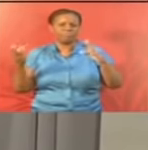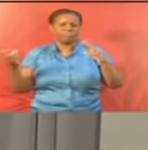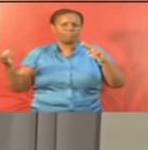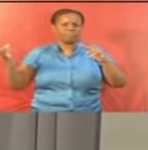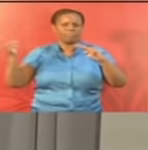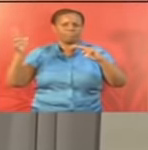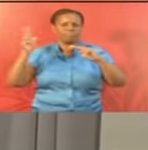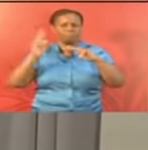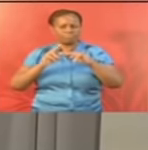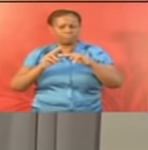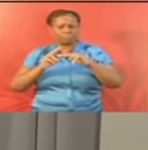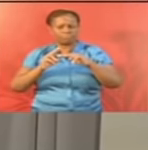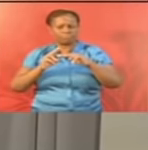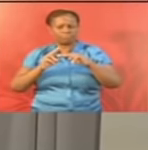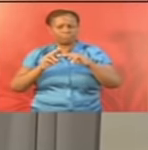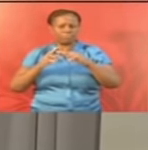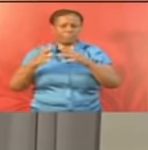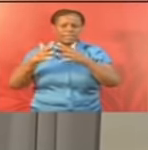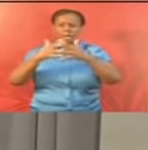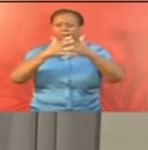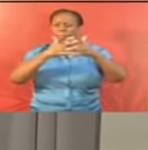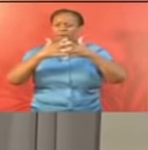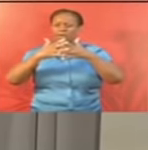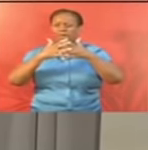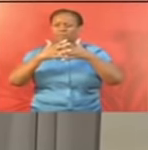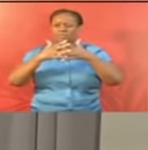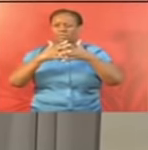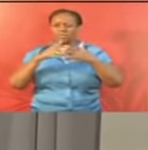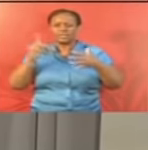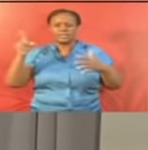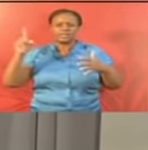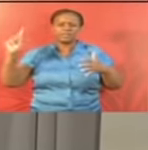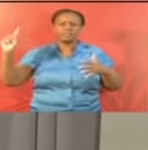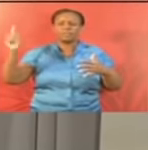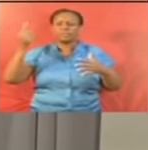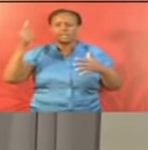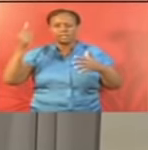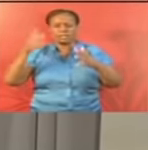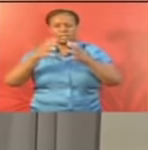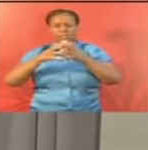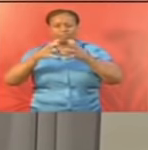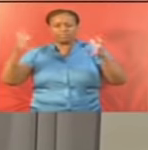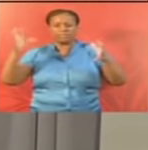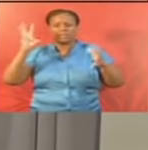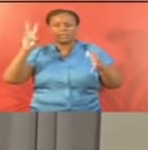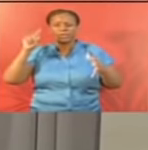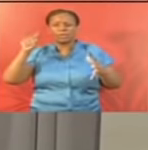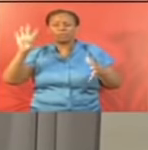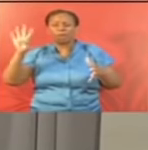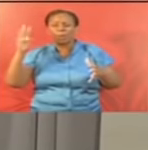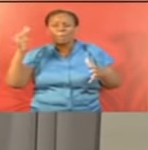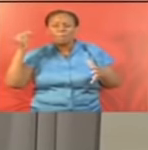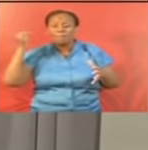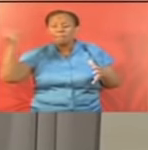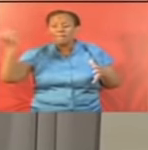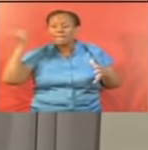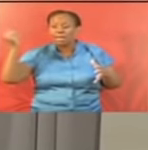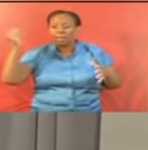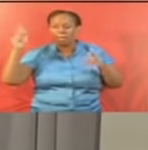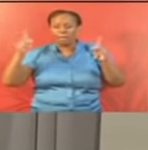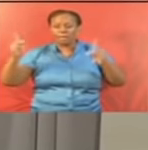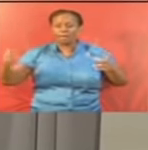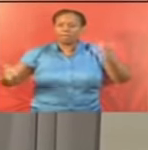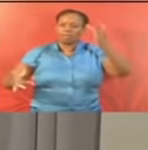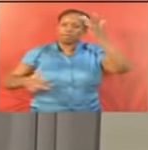United States continues to be first with about 6.4 million infections. India is now